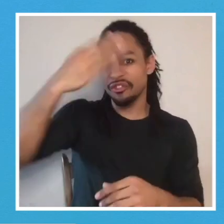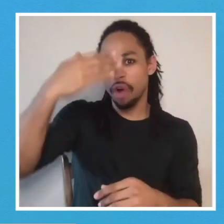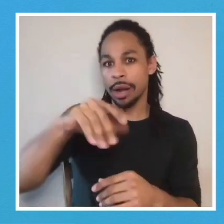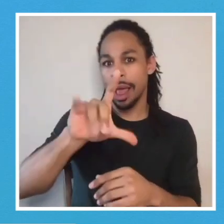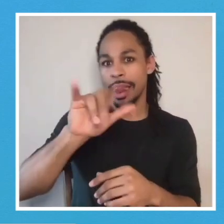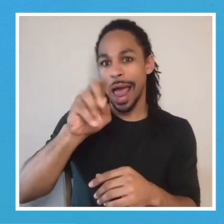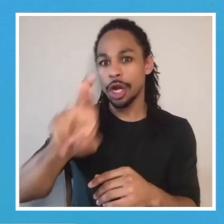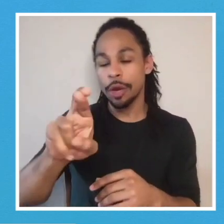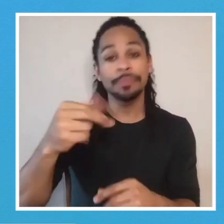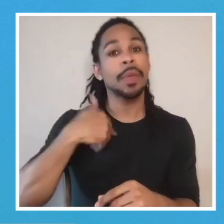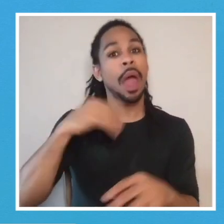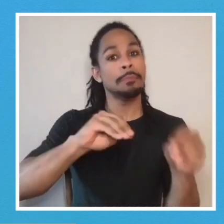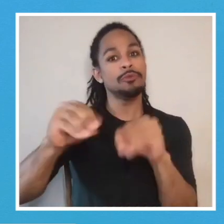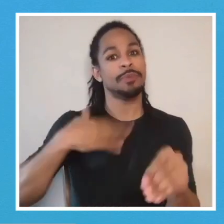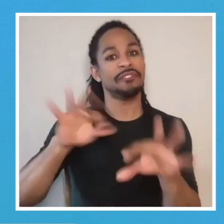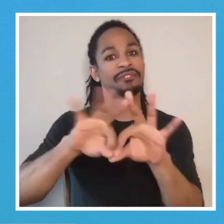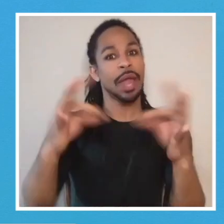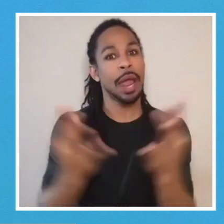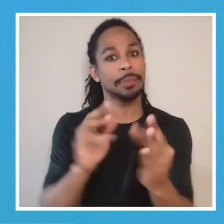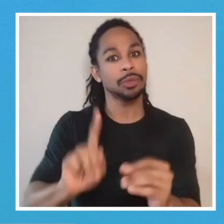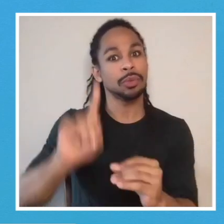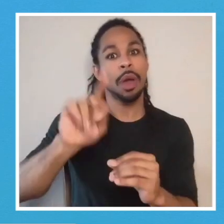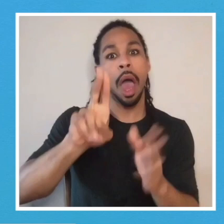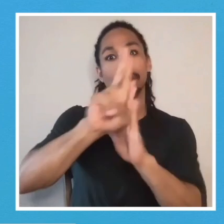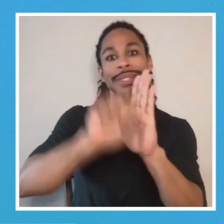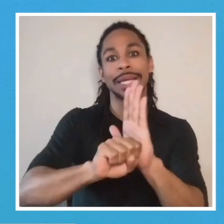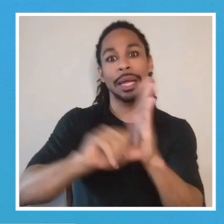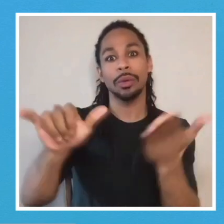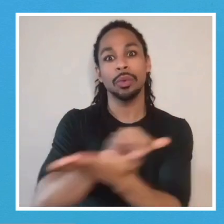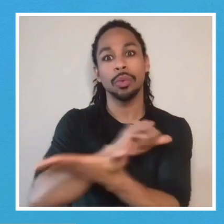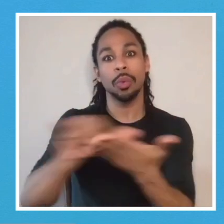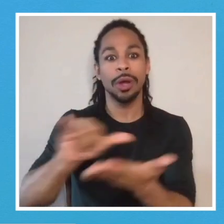mid 2000s.